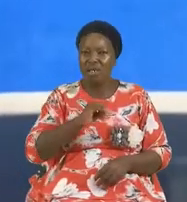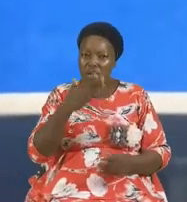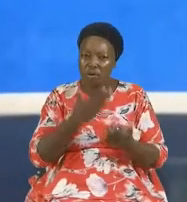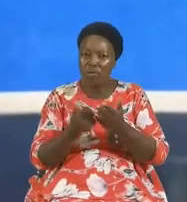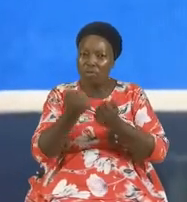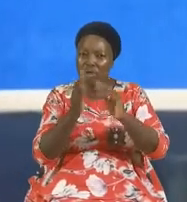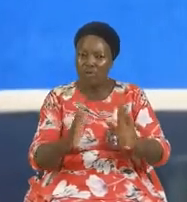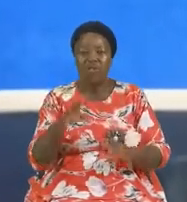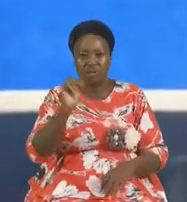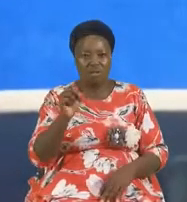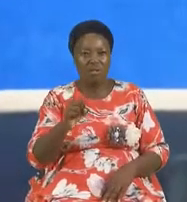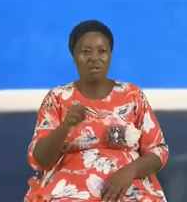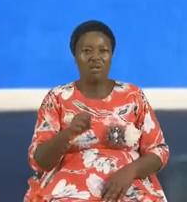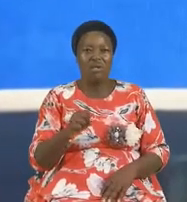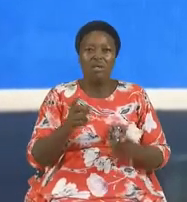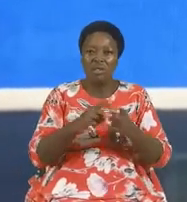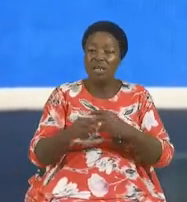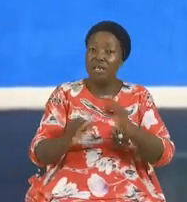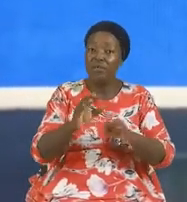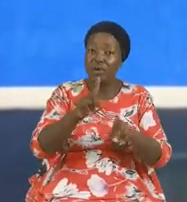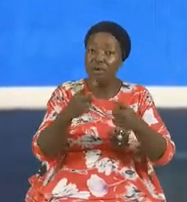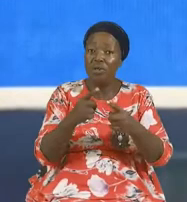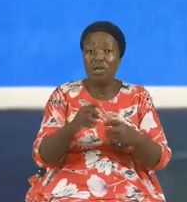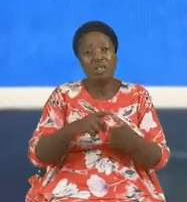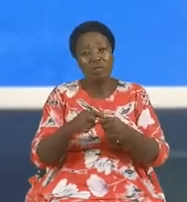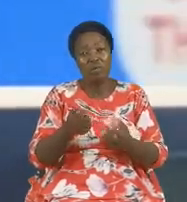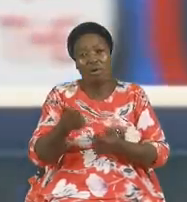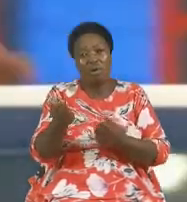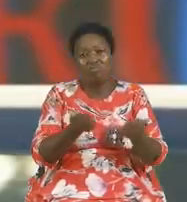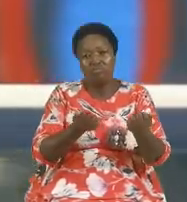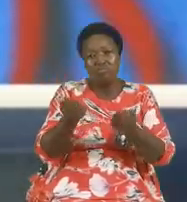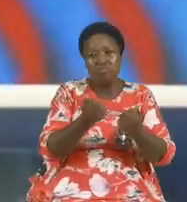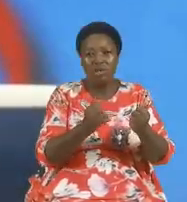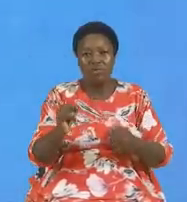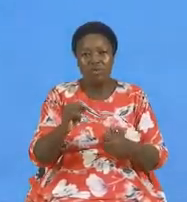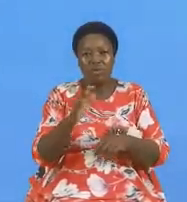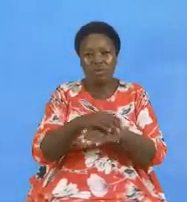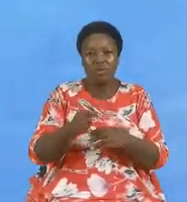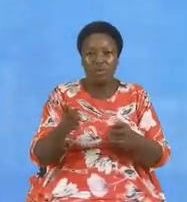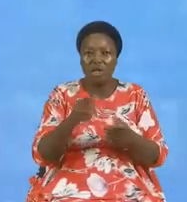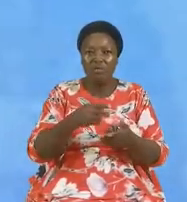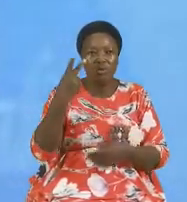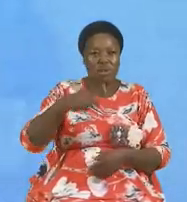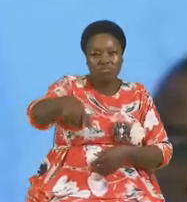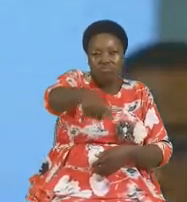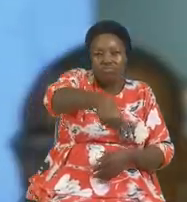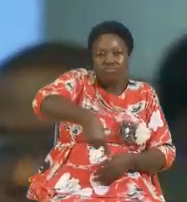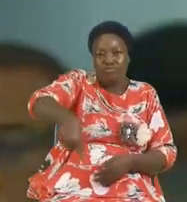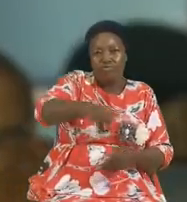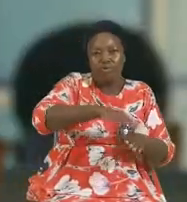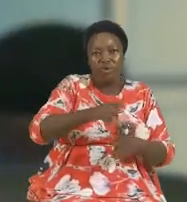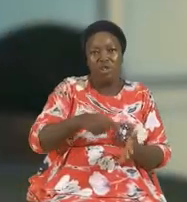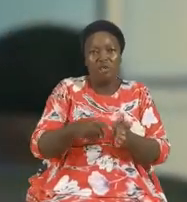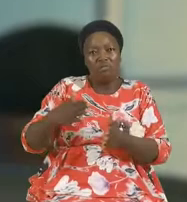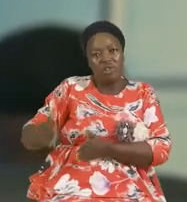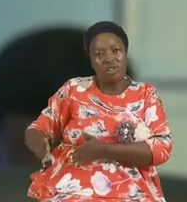yes. A good driver, aren't you? He said, yes. He said, if you are going driving on the road and you see